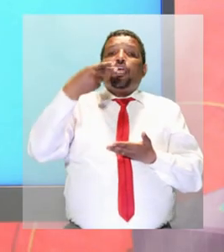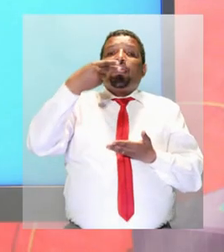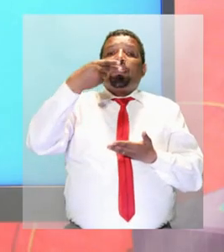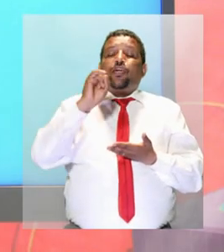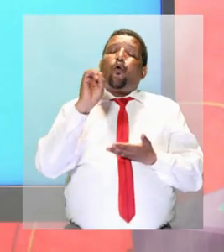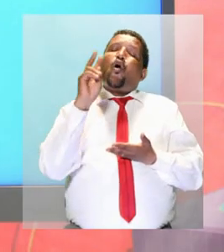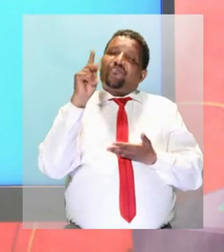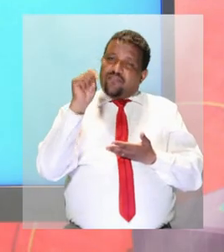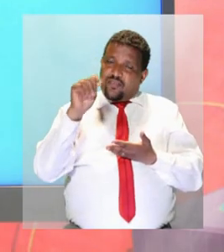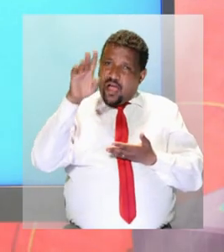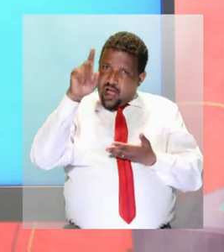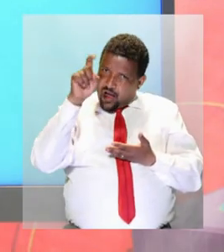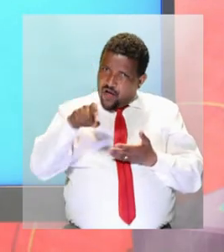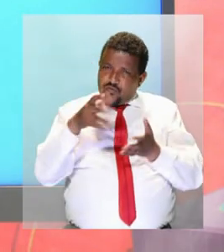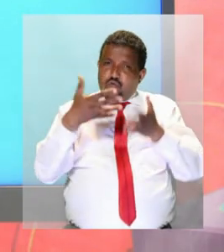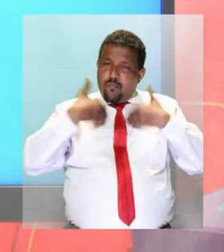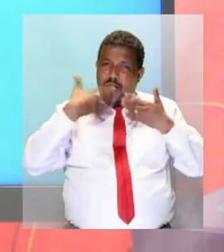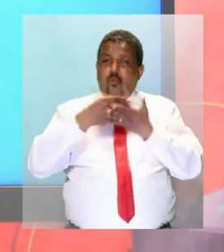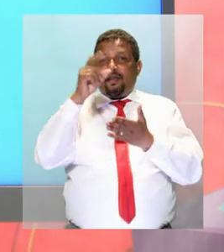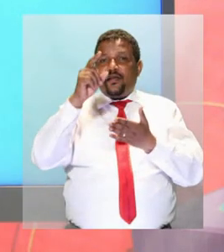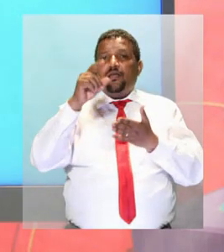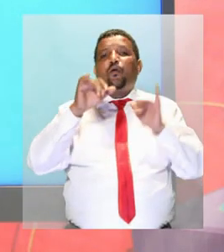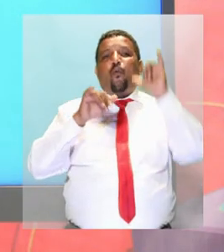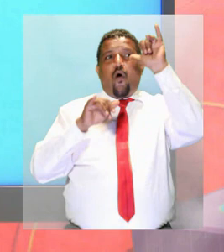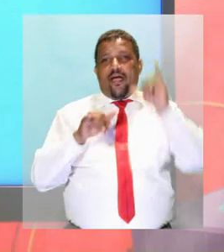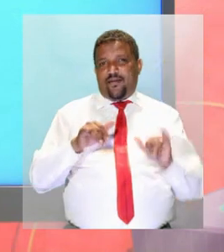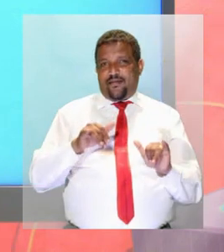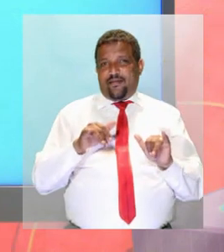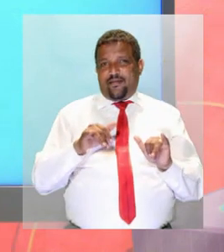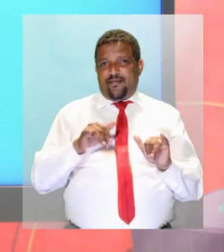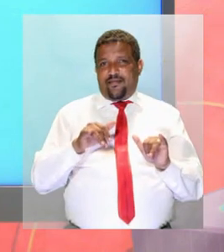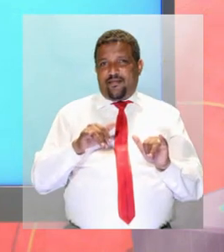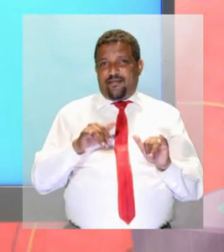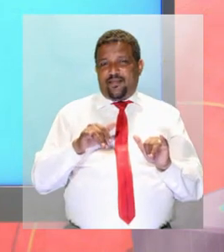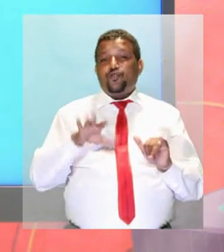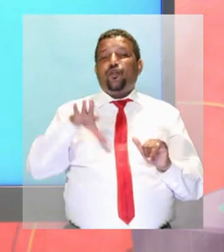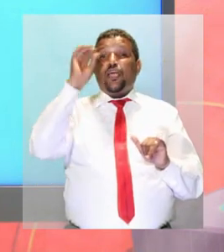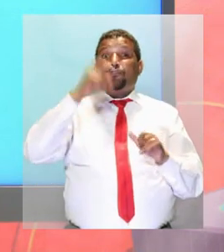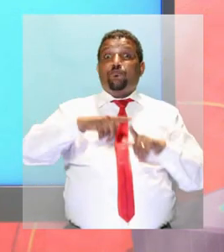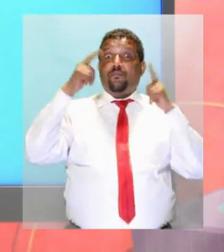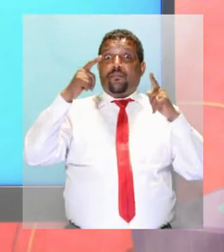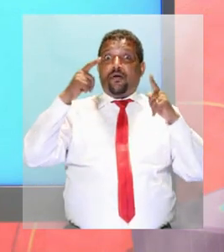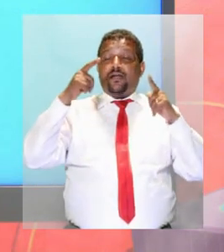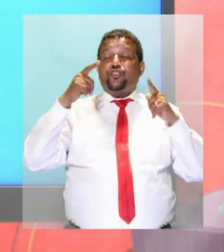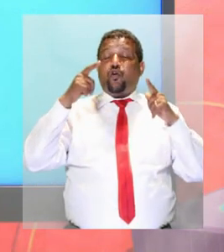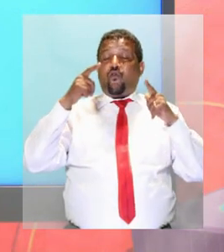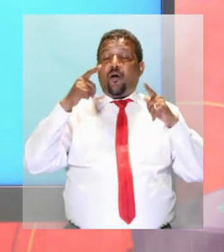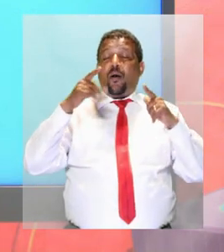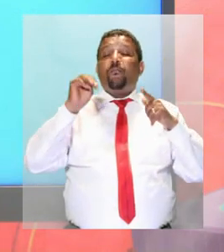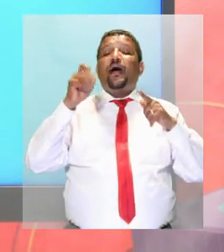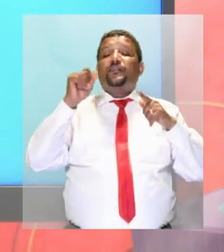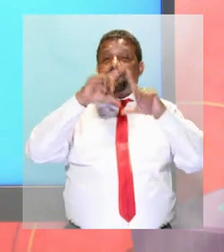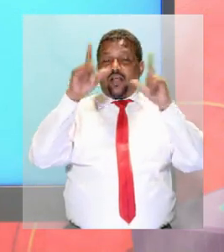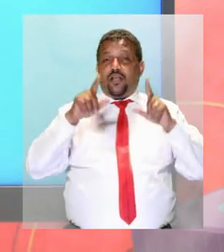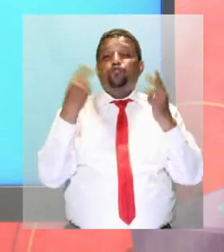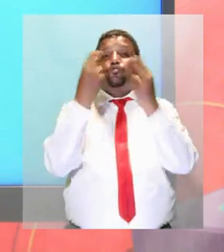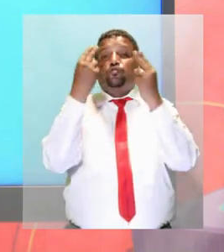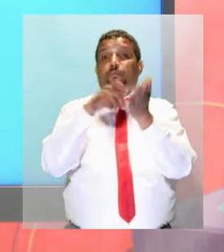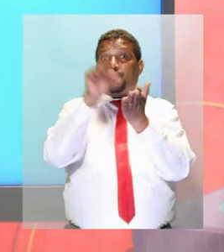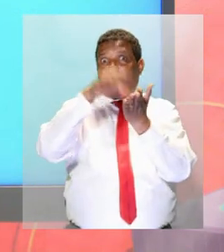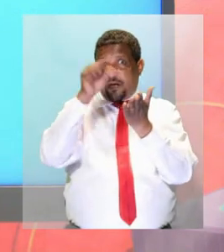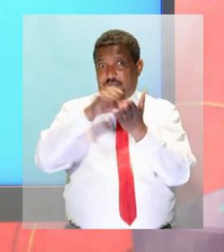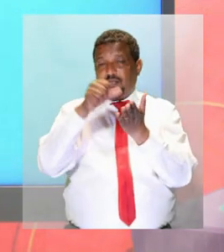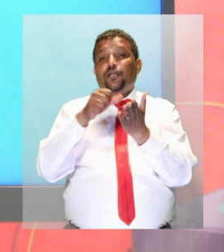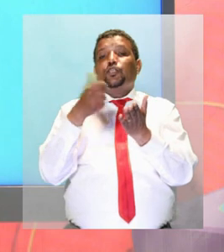buy one unit of commodity Y, because she gets the largest marginal utility in terms of price. And Hewitt's income is given